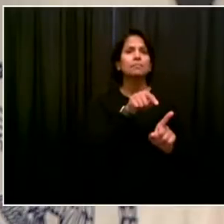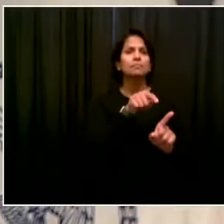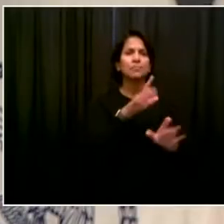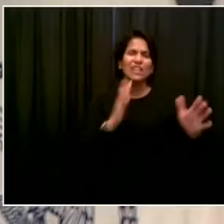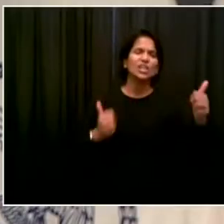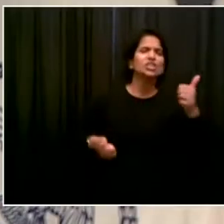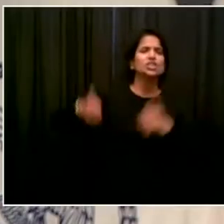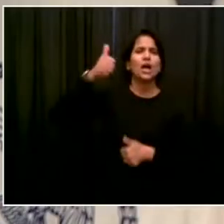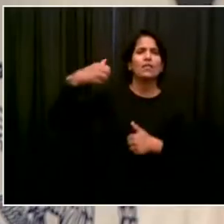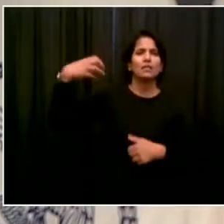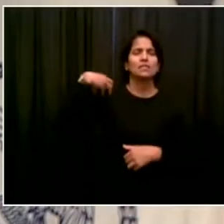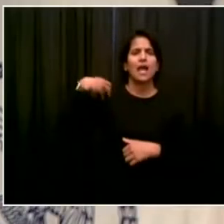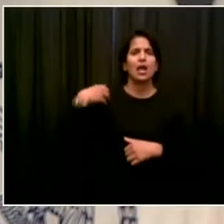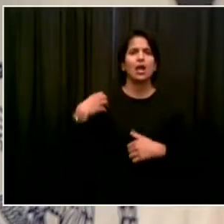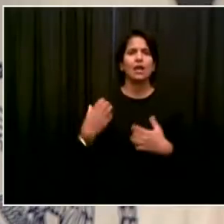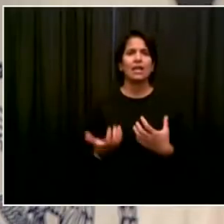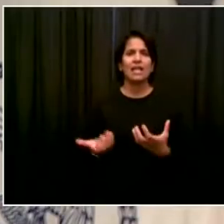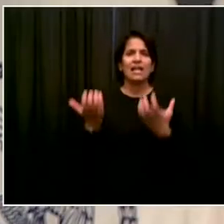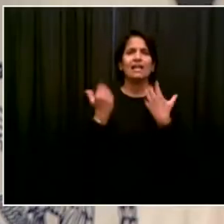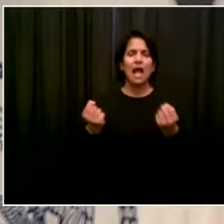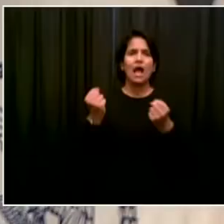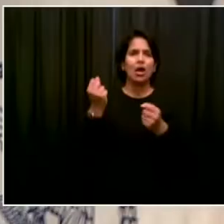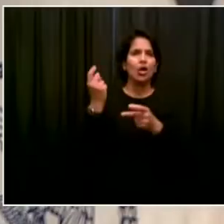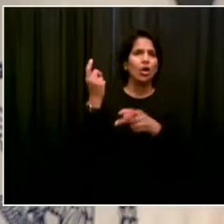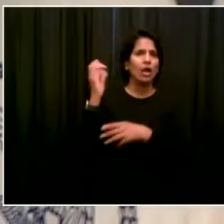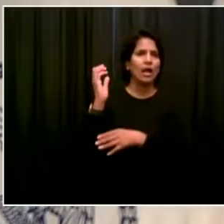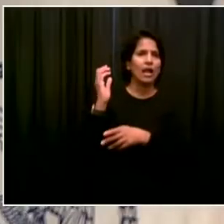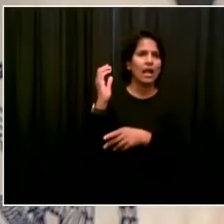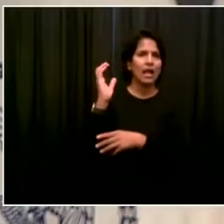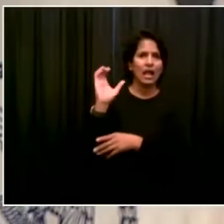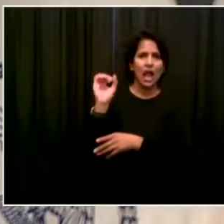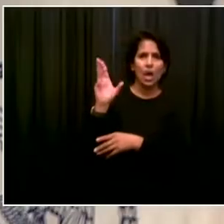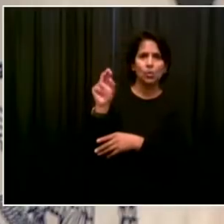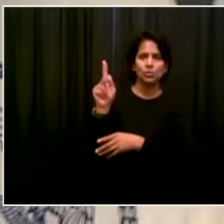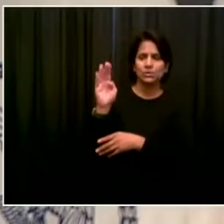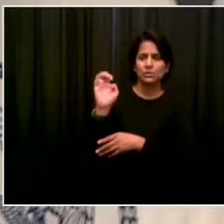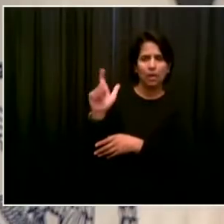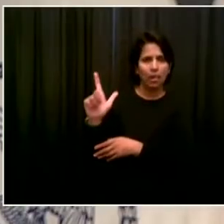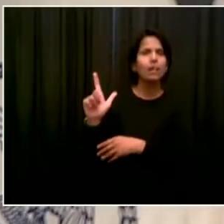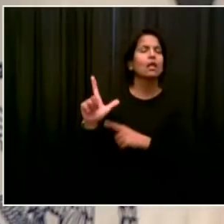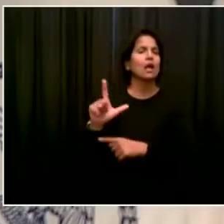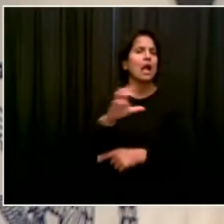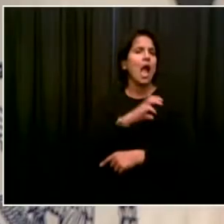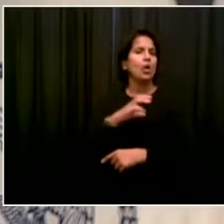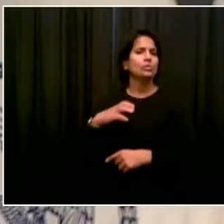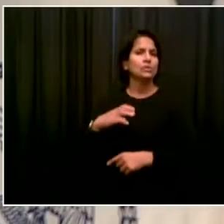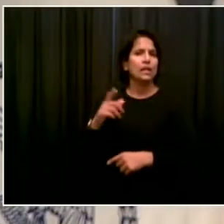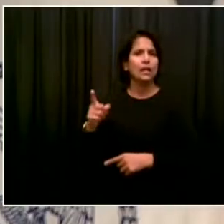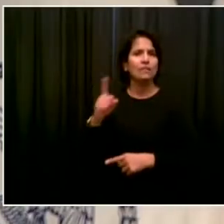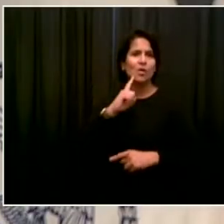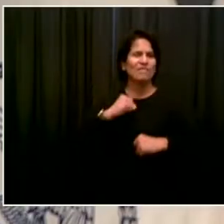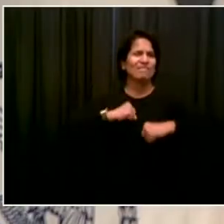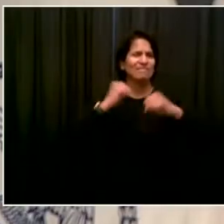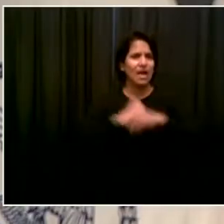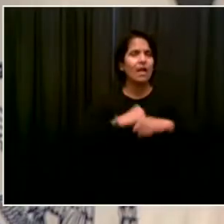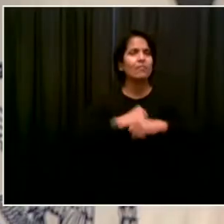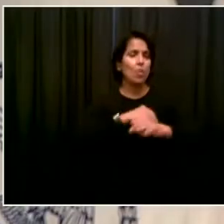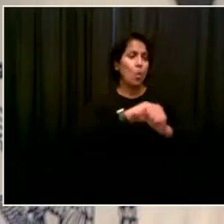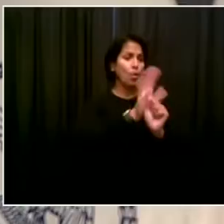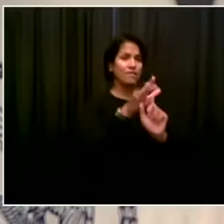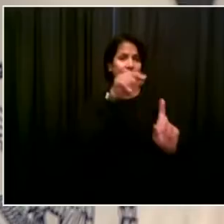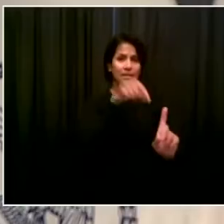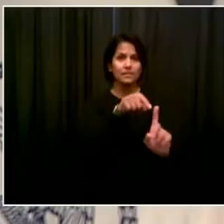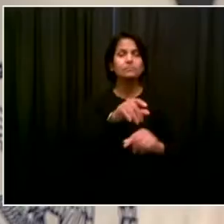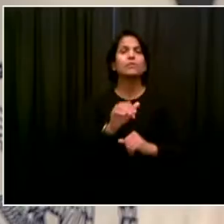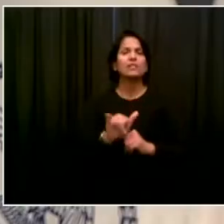and believed New York City could do exceptional things to fight this exceptional crisis. He's been a strong and consistent voice. My